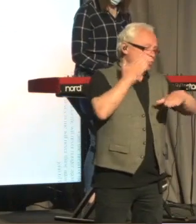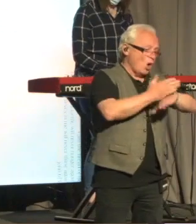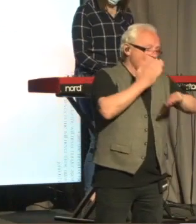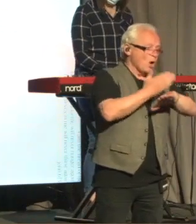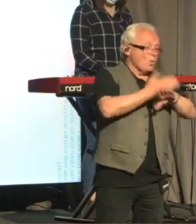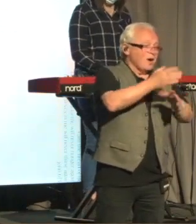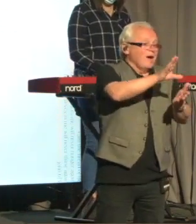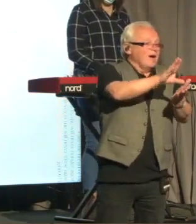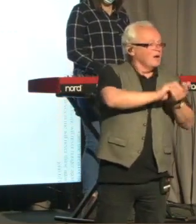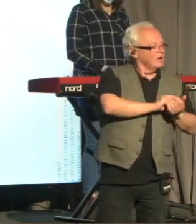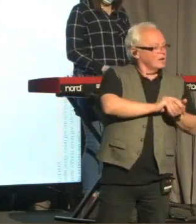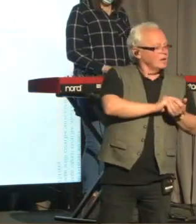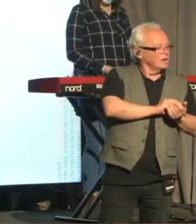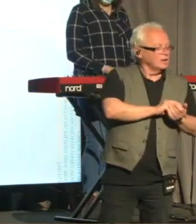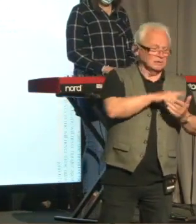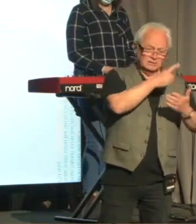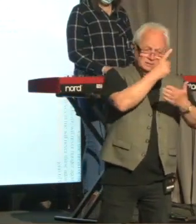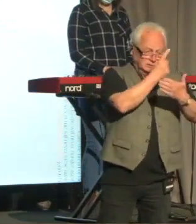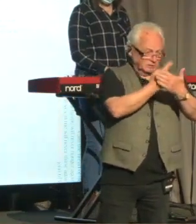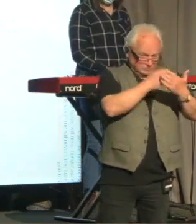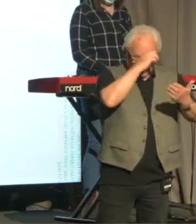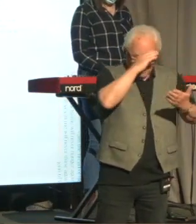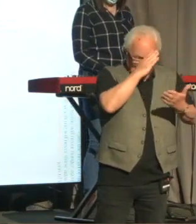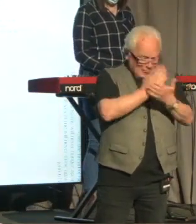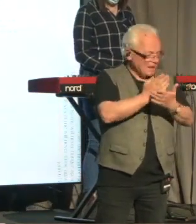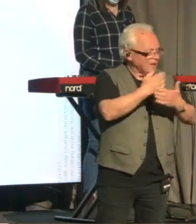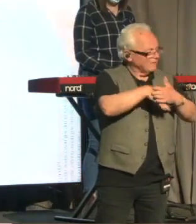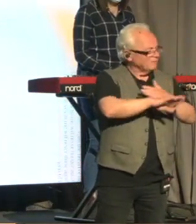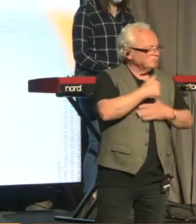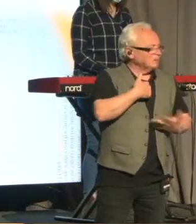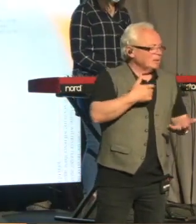You just have to believe in me.